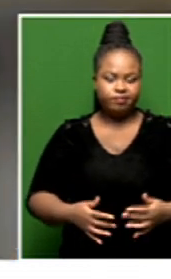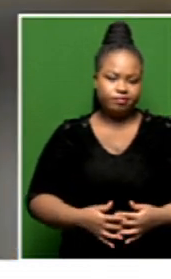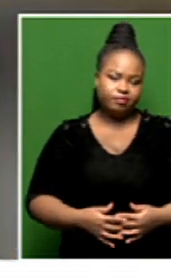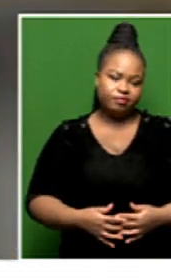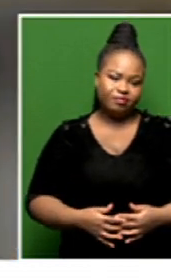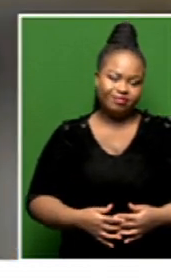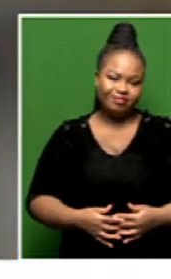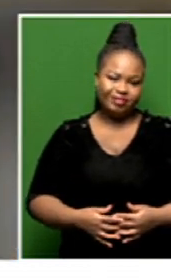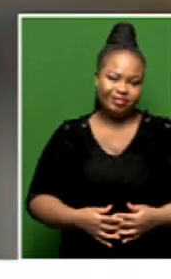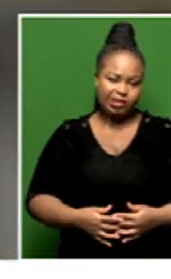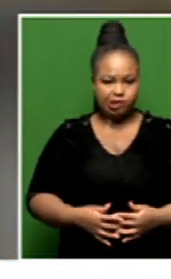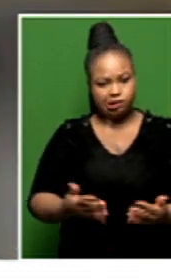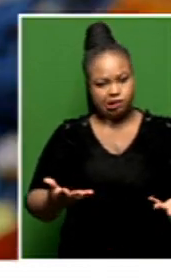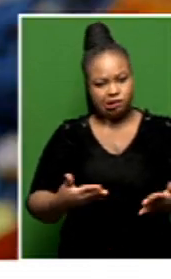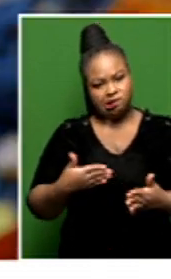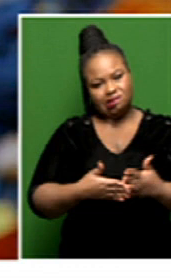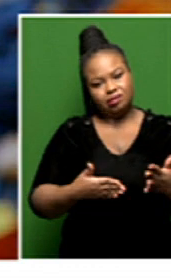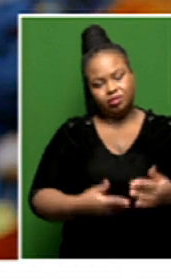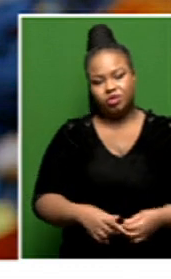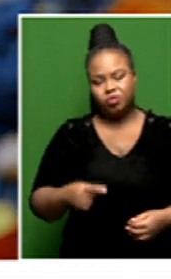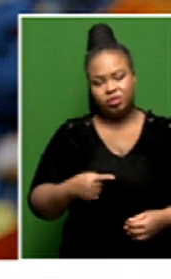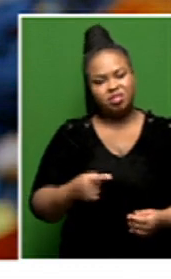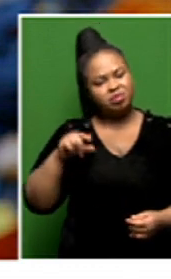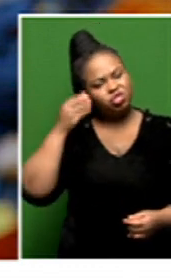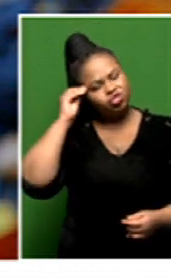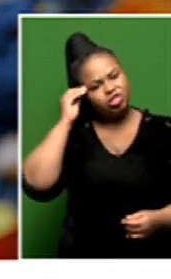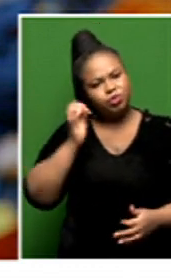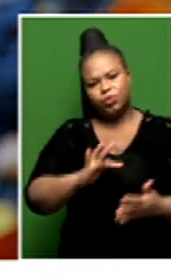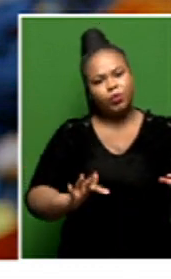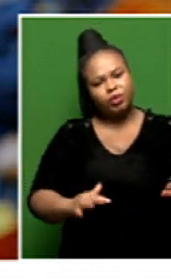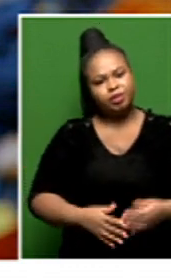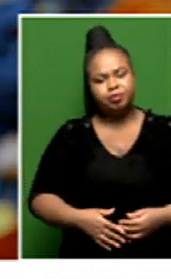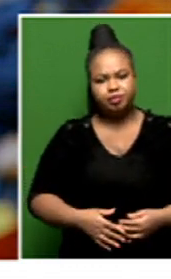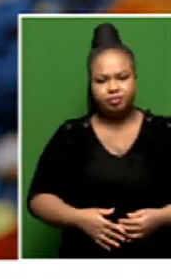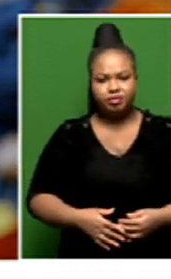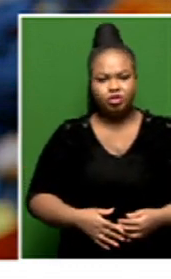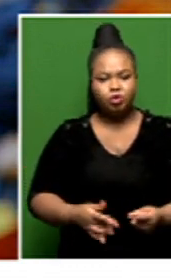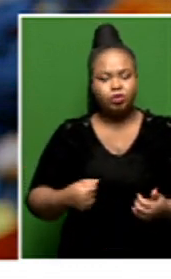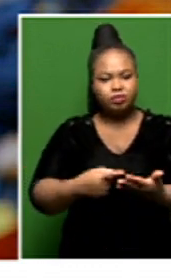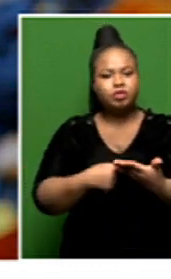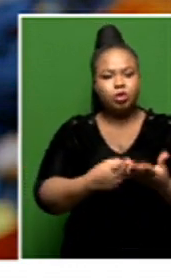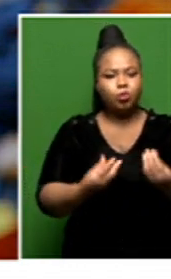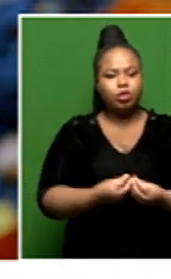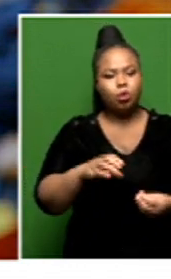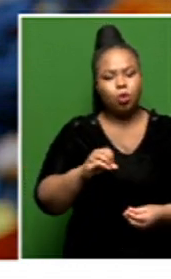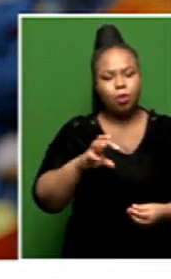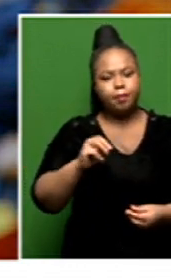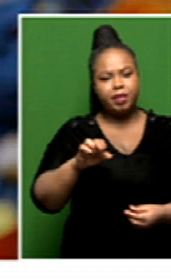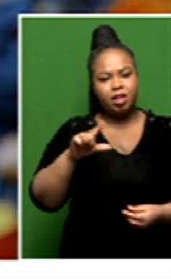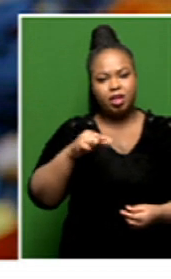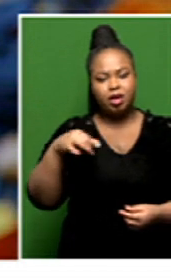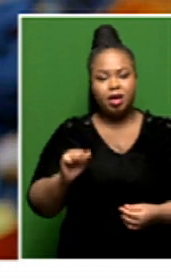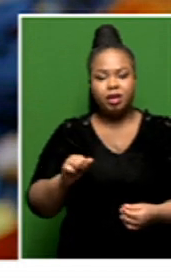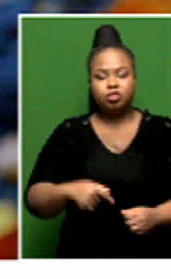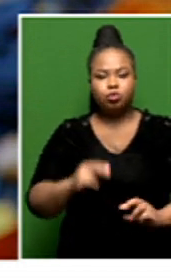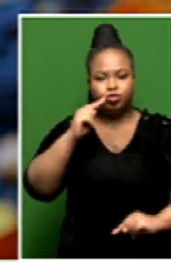I think we're struggling there with network with Omelga, and there's such an interesting story. We are in conversation with Omelga Mthiyane, and